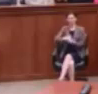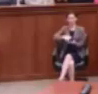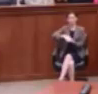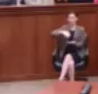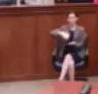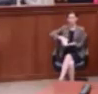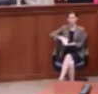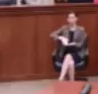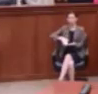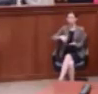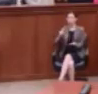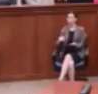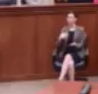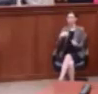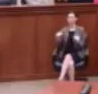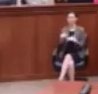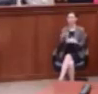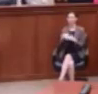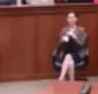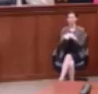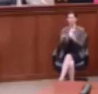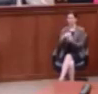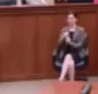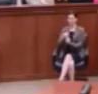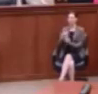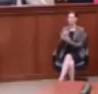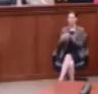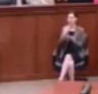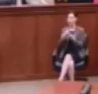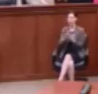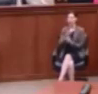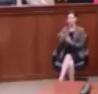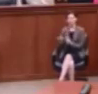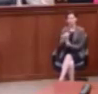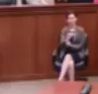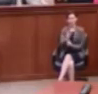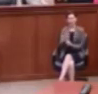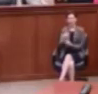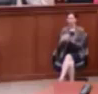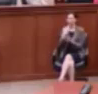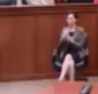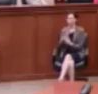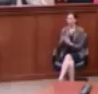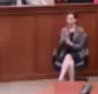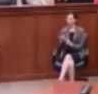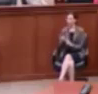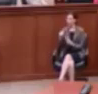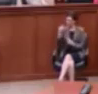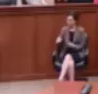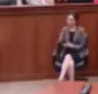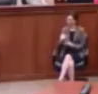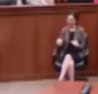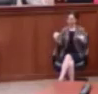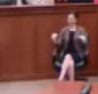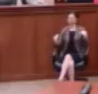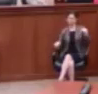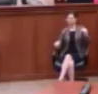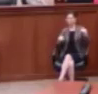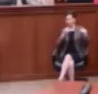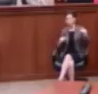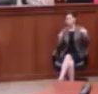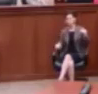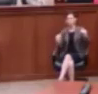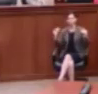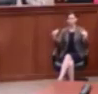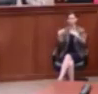student should have these equal access to either one of these that are both good options, and they need to be both good options. And that's one of the things that helped instigate this rewrite. So